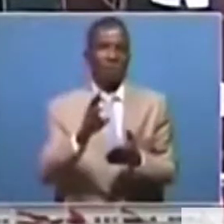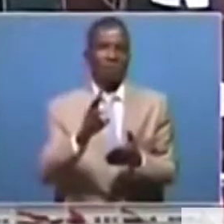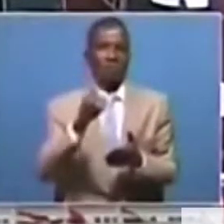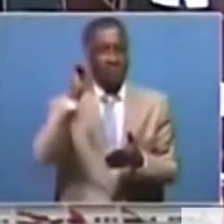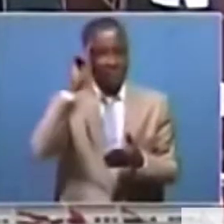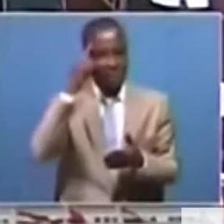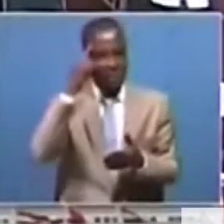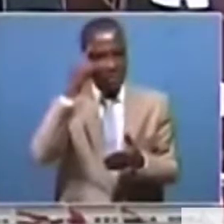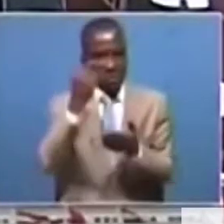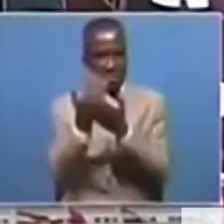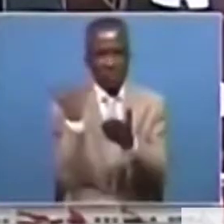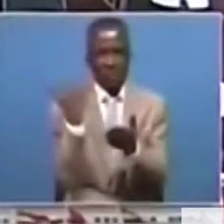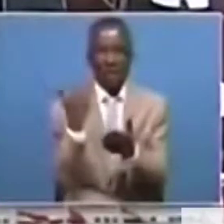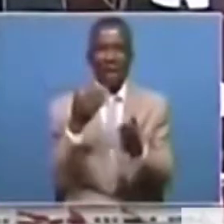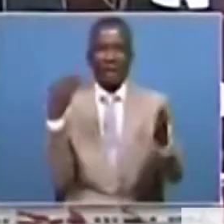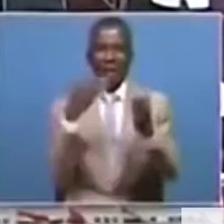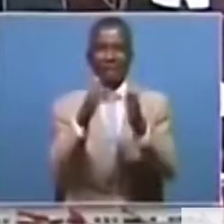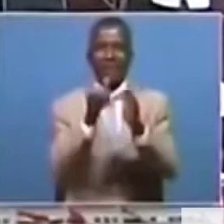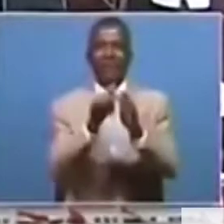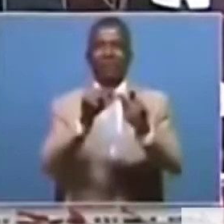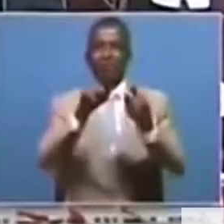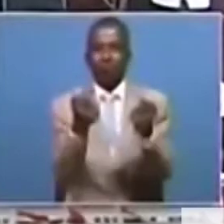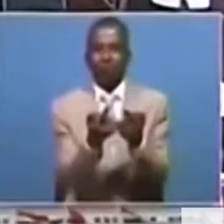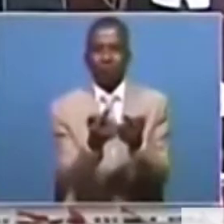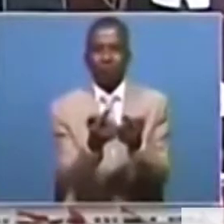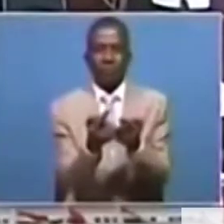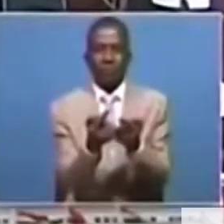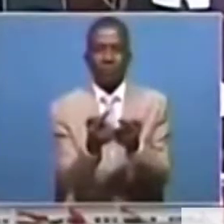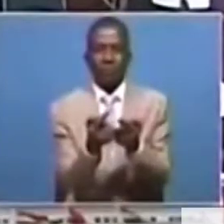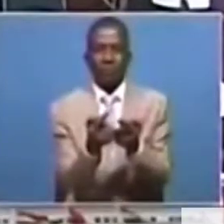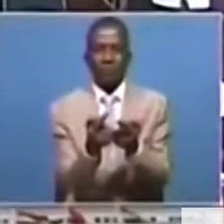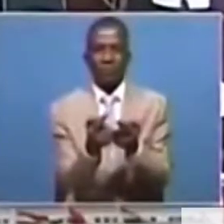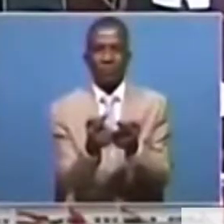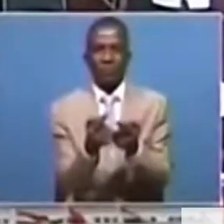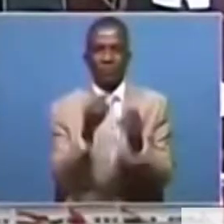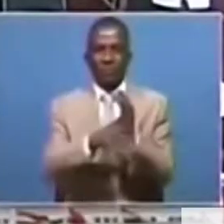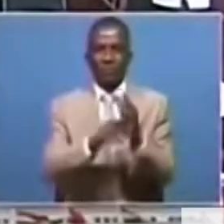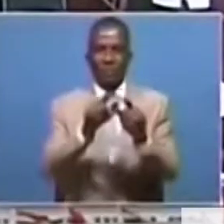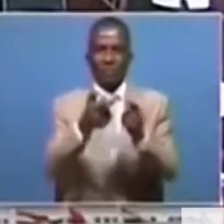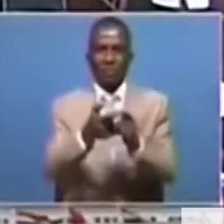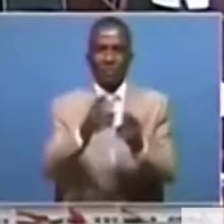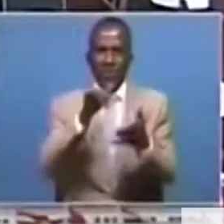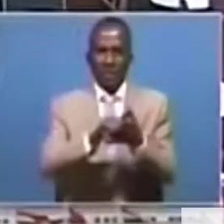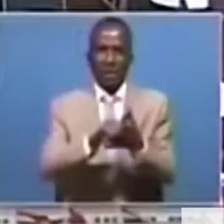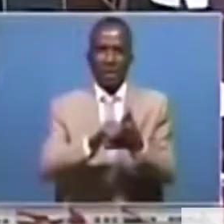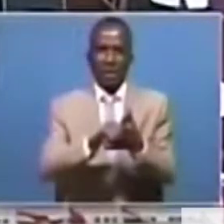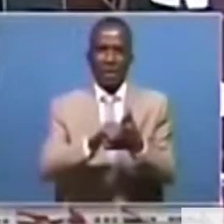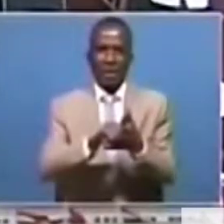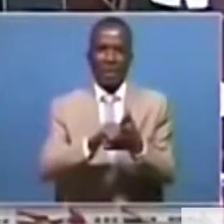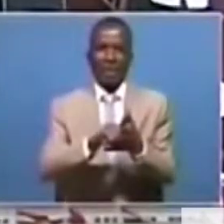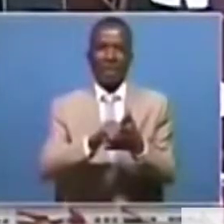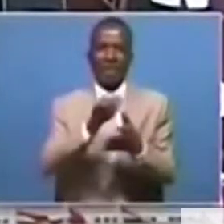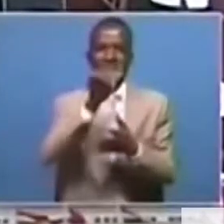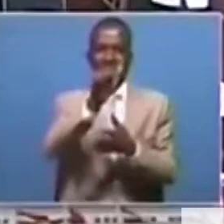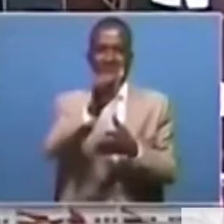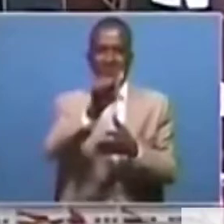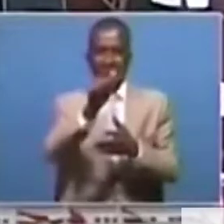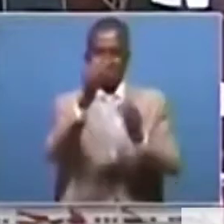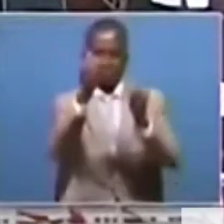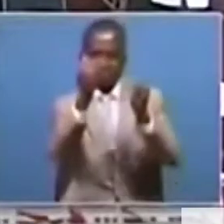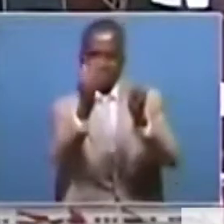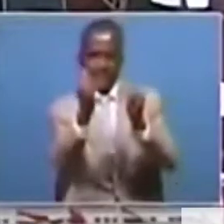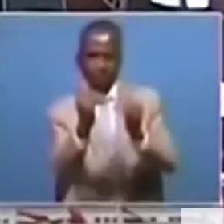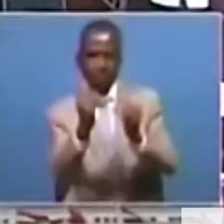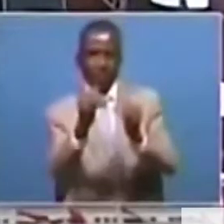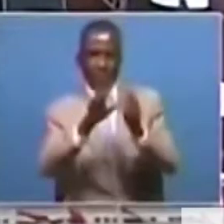presumed against that party or the successors in interest of that party in proceedings between A, that party or the